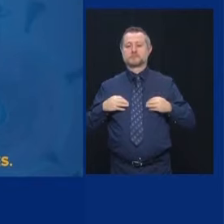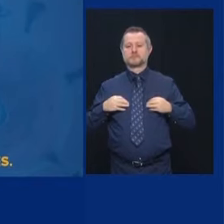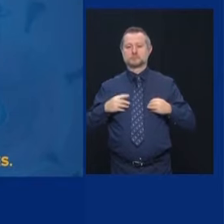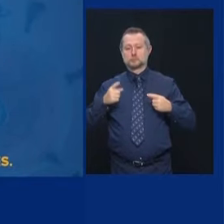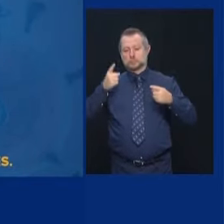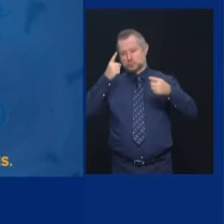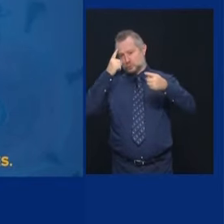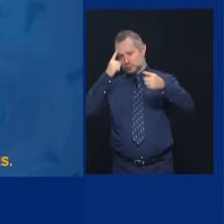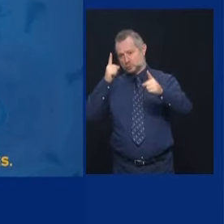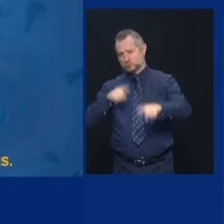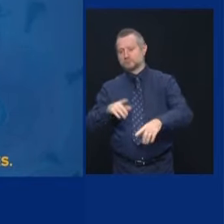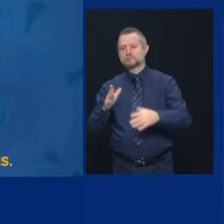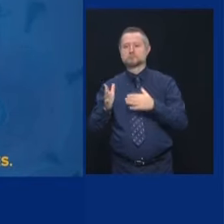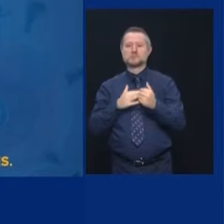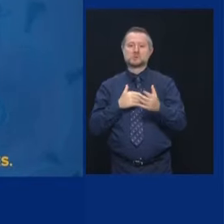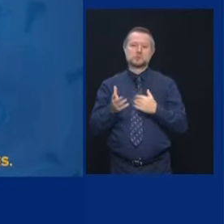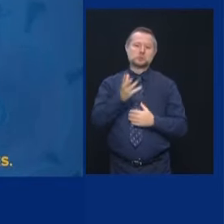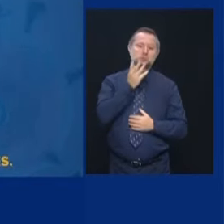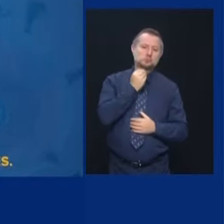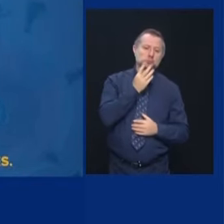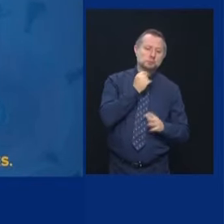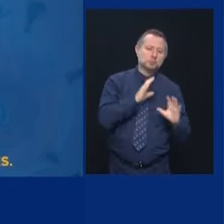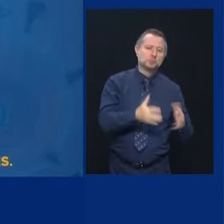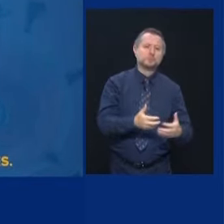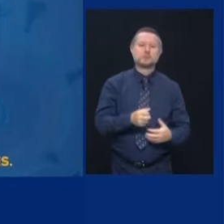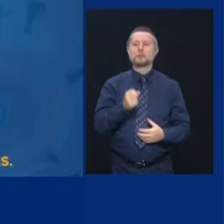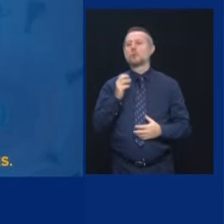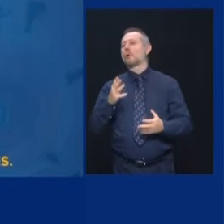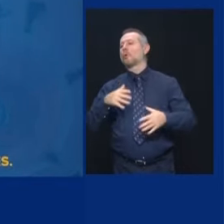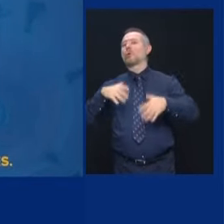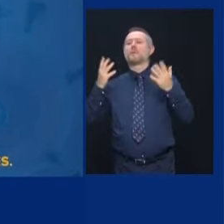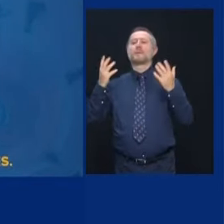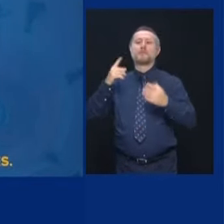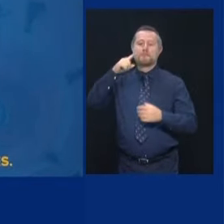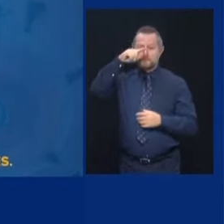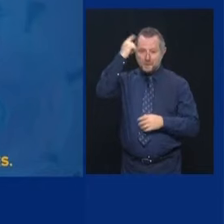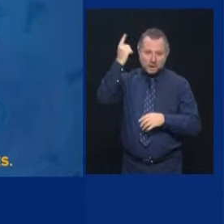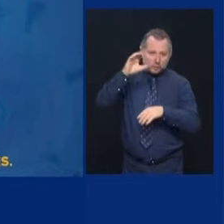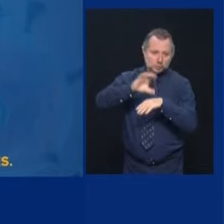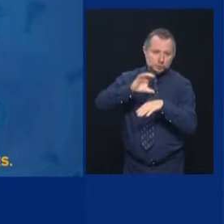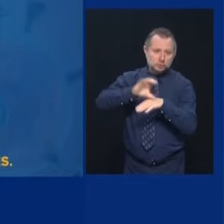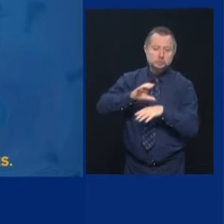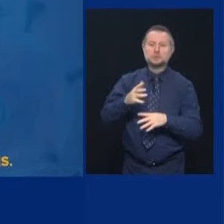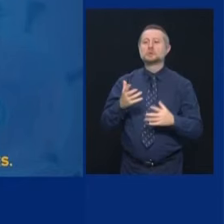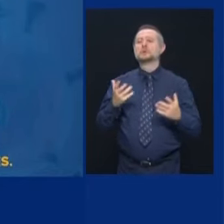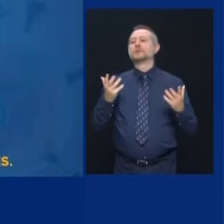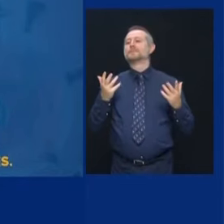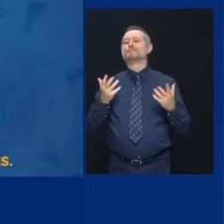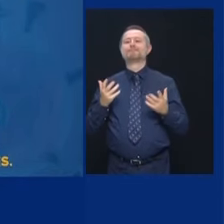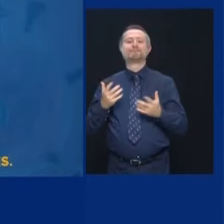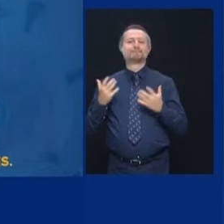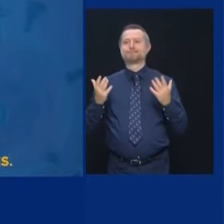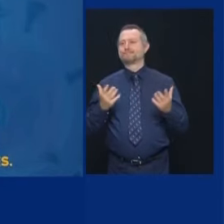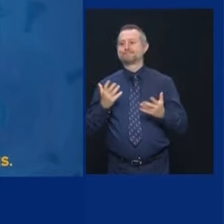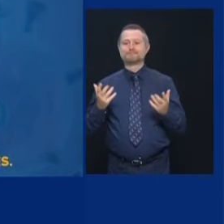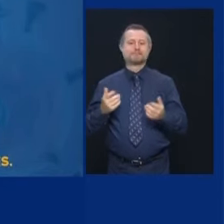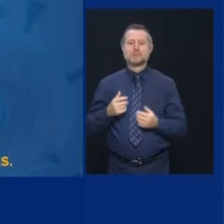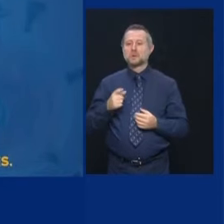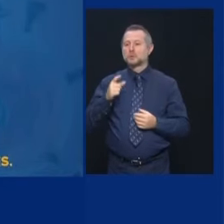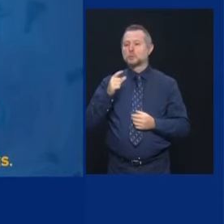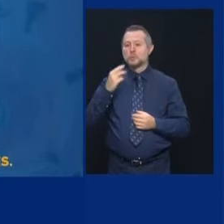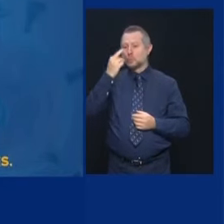whether it's the Jewish community, whether we're talking about black churches, whether we're talking about Roman Catholic